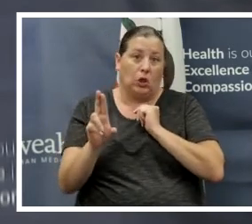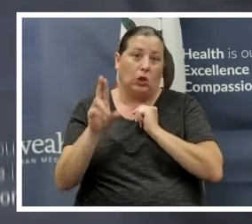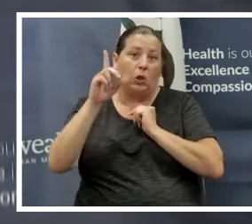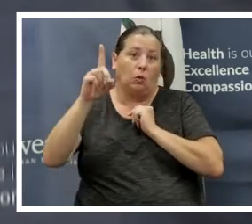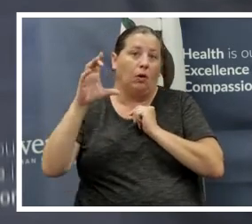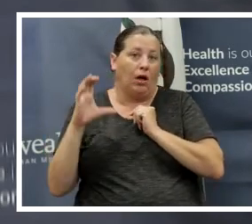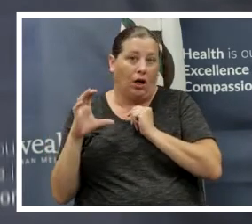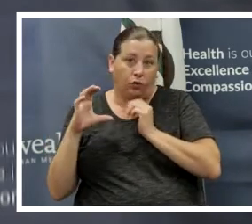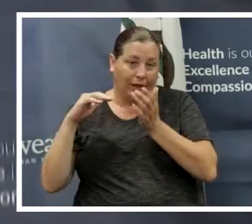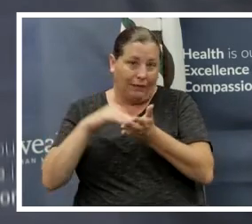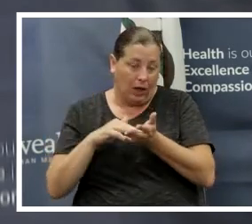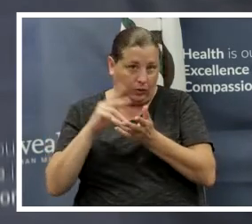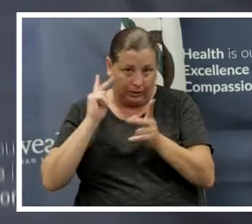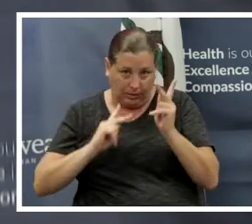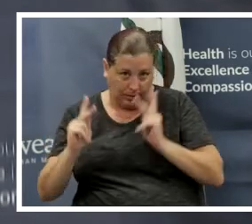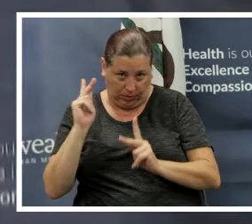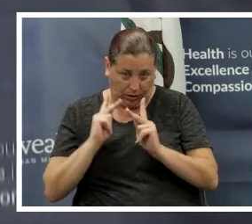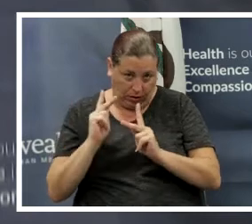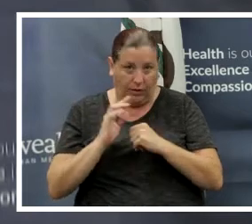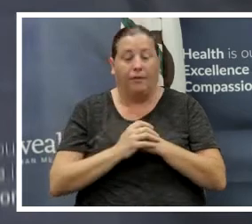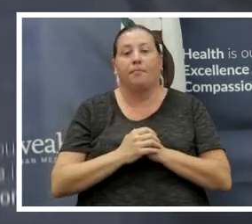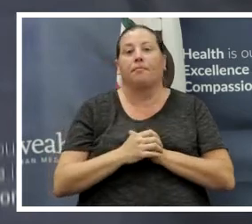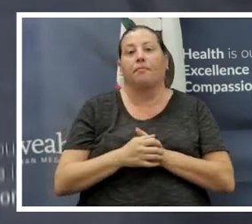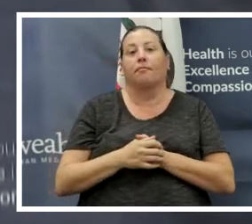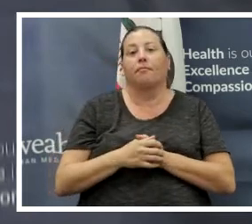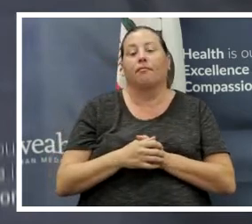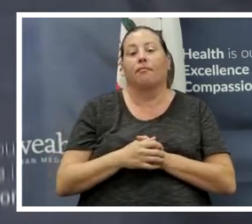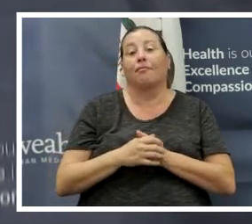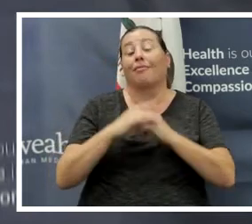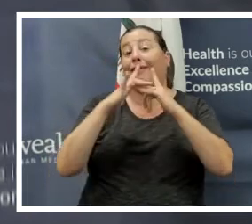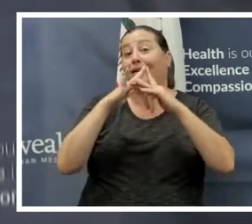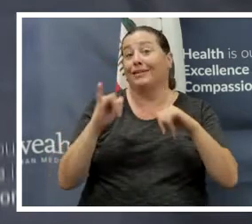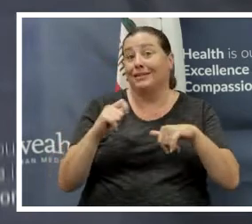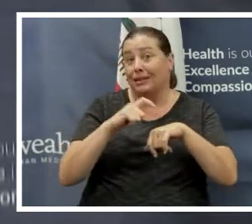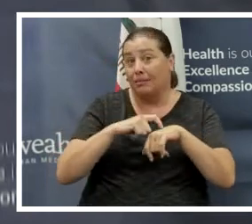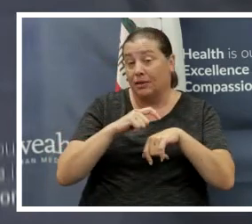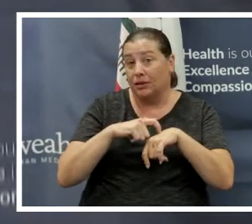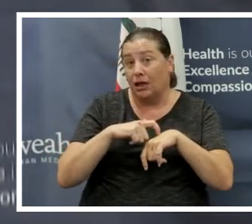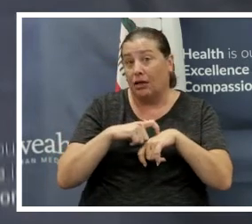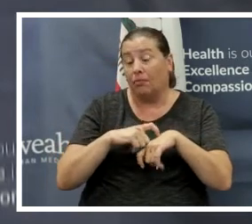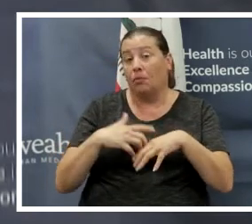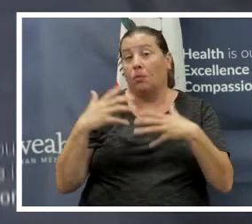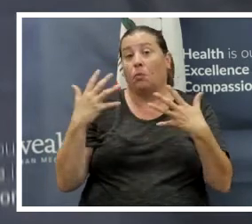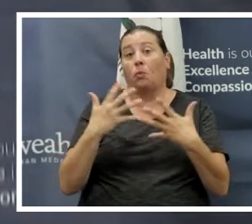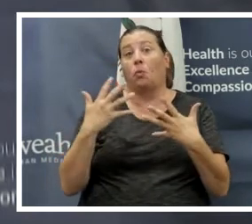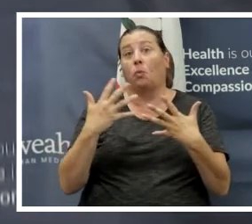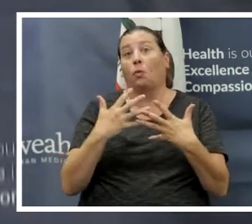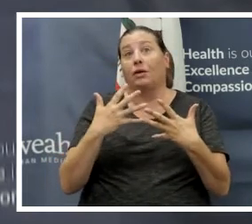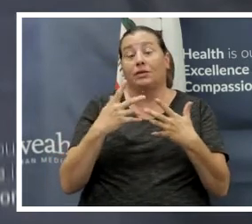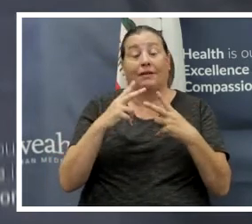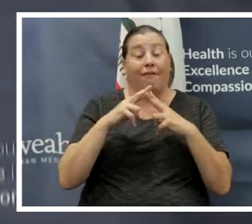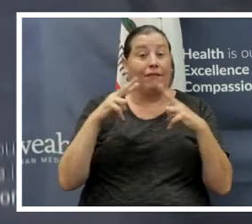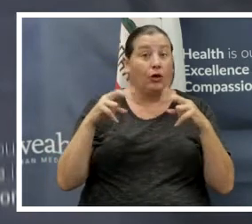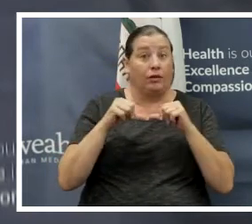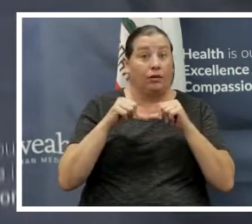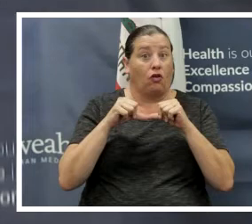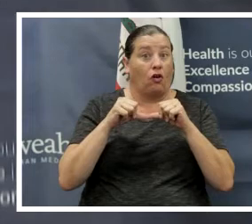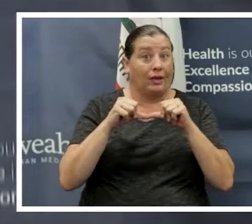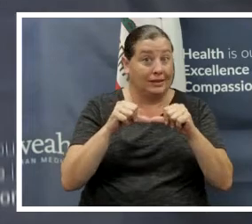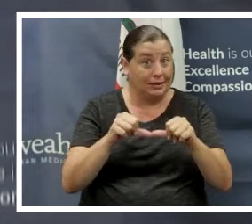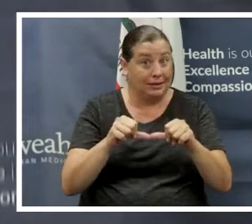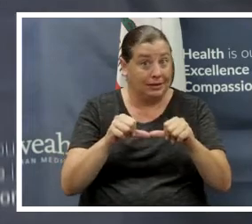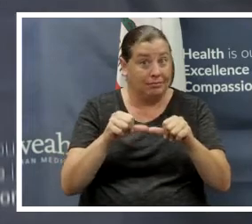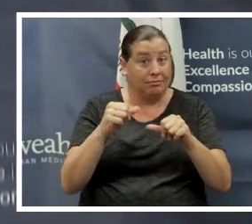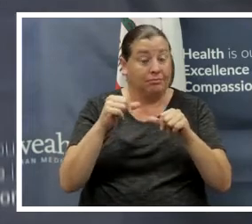54 deaths per 100,000 people. At the same time, what's also held very constant is the percentage